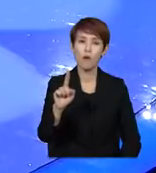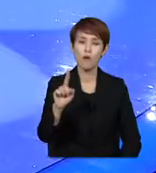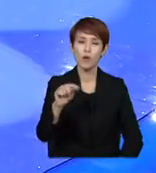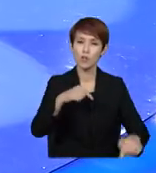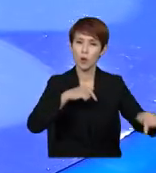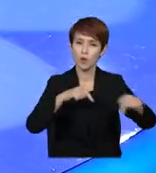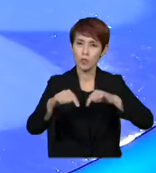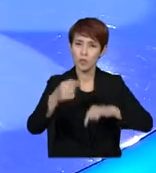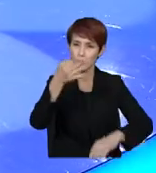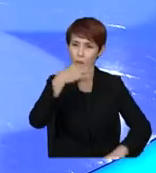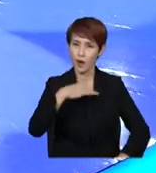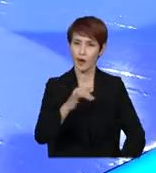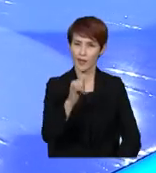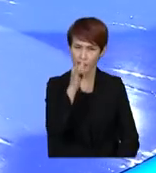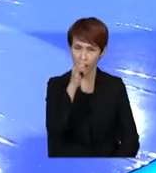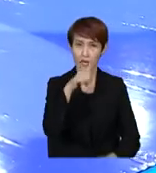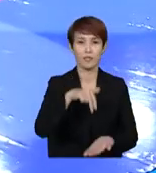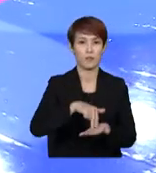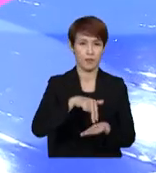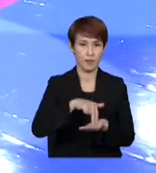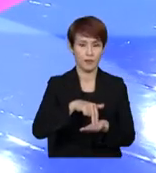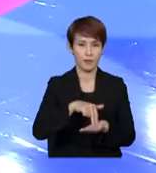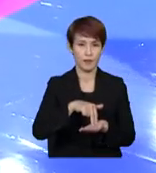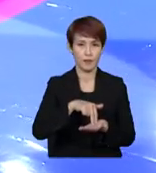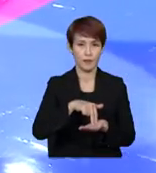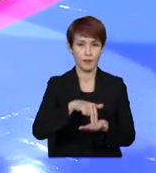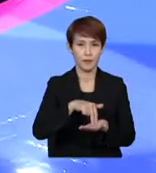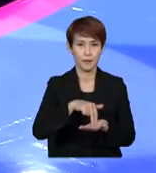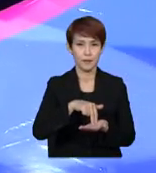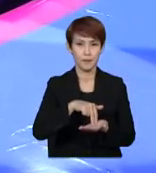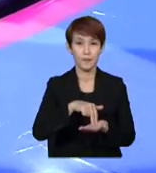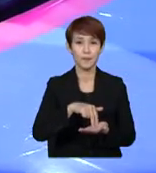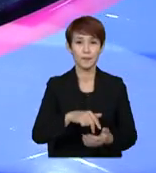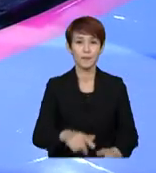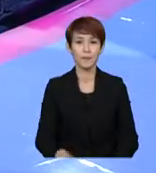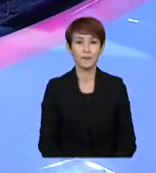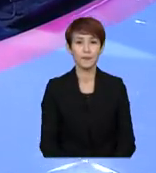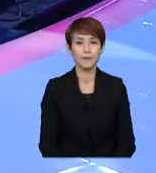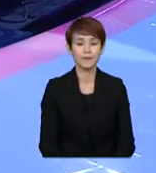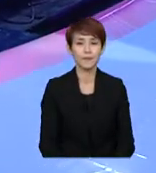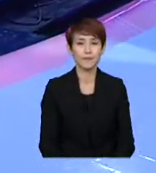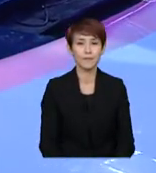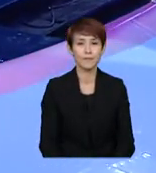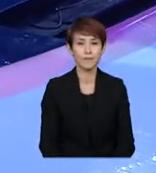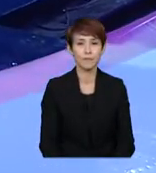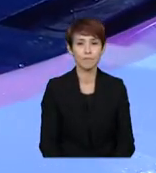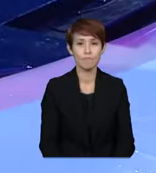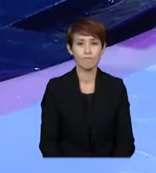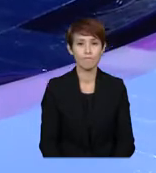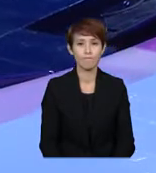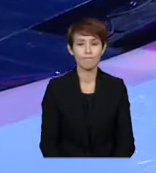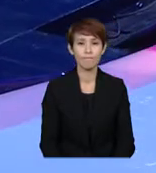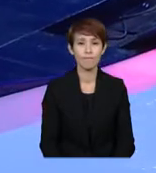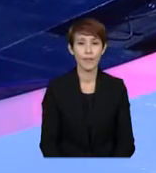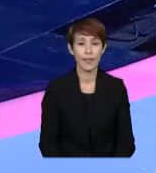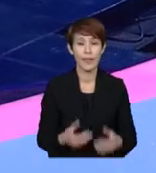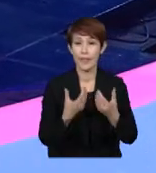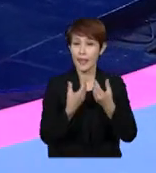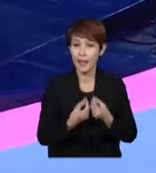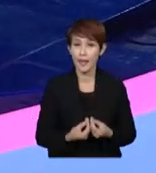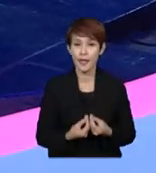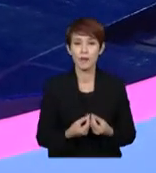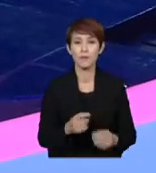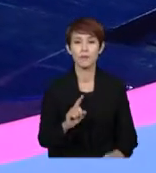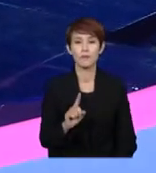with the unfortunate consequence that observers fail to distinguish, for instance, between